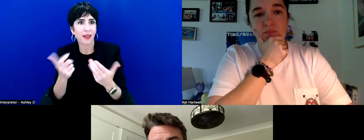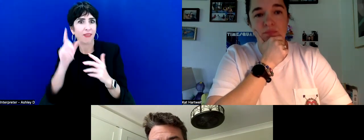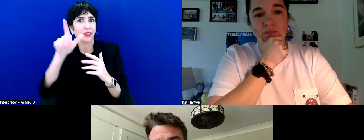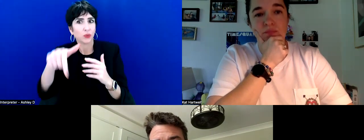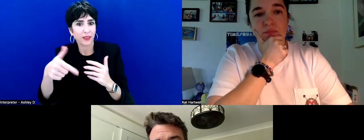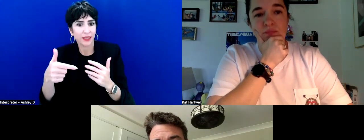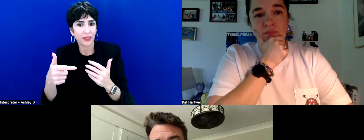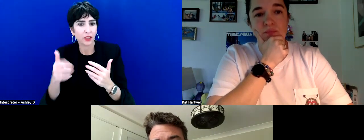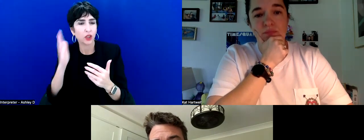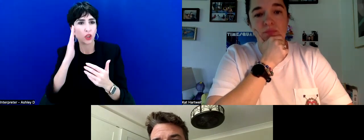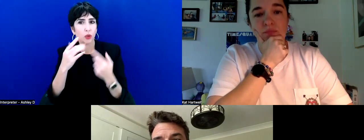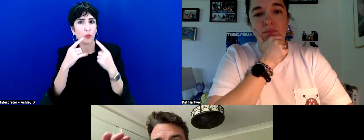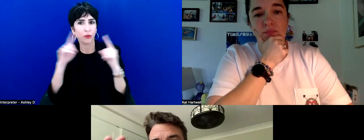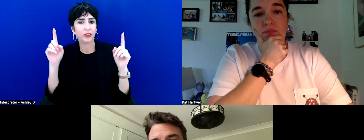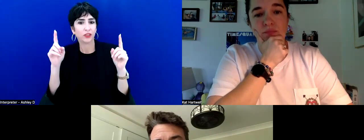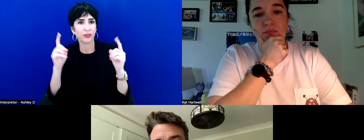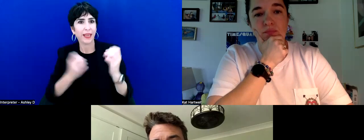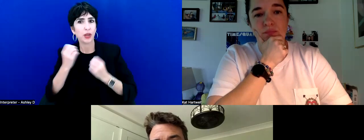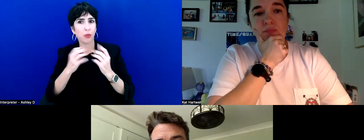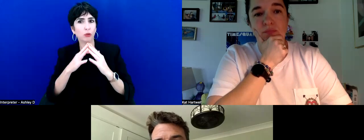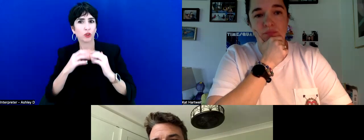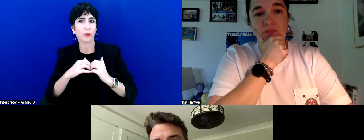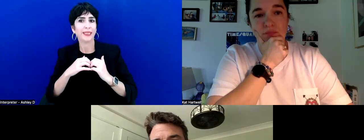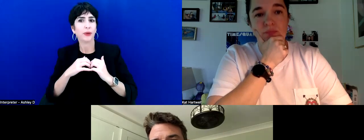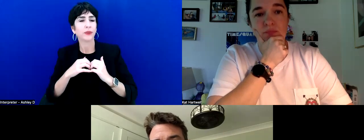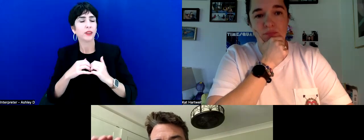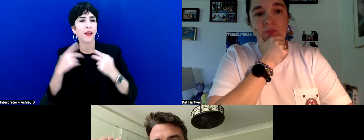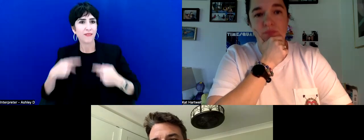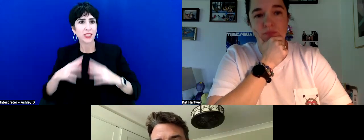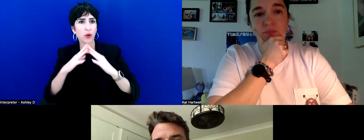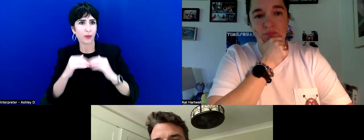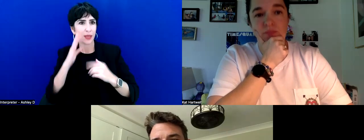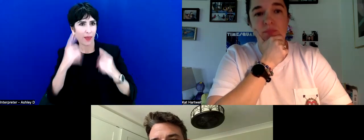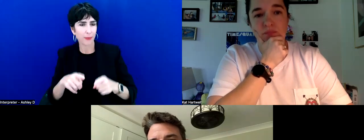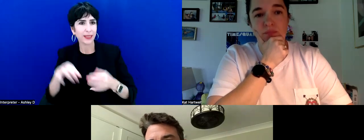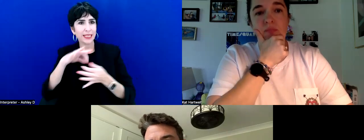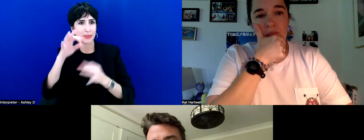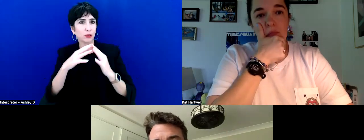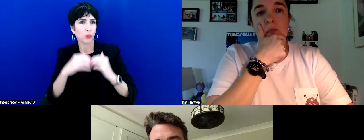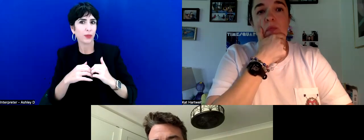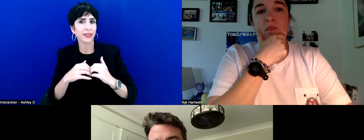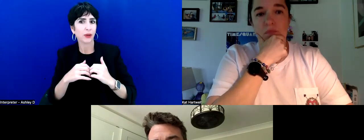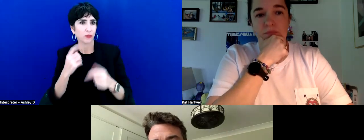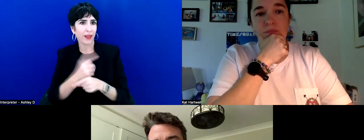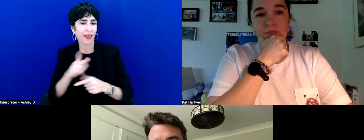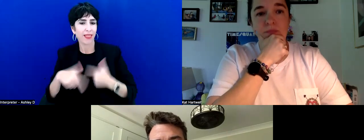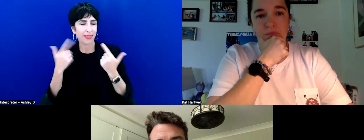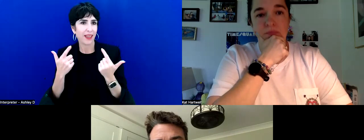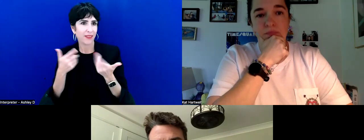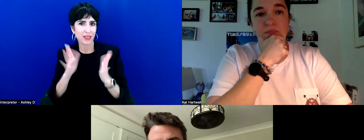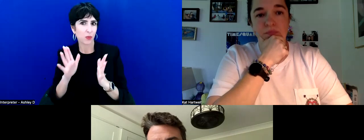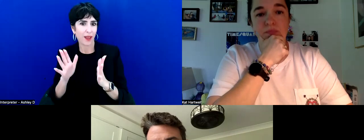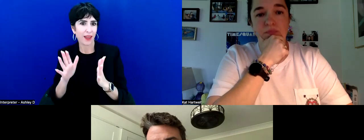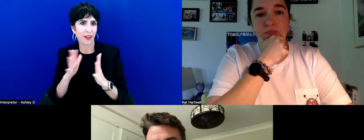eventually you'll reach an emotional breakdown, you'll reach a physical breakdown, you'll reach a spiritual breakdown. Life will have a way of